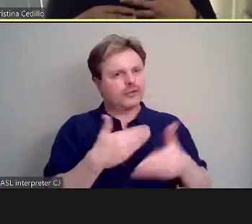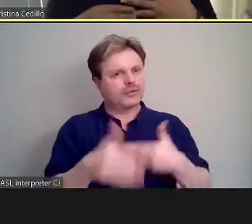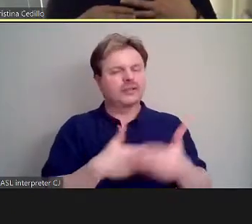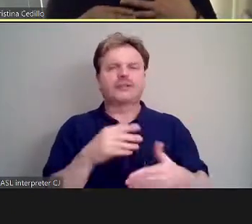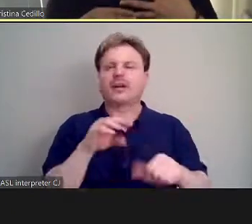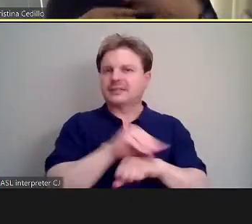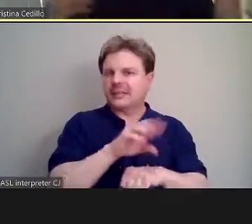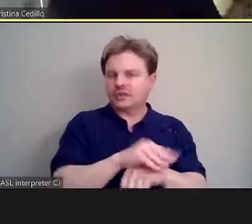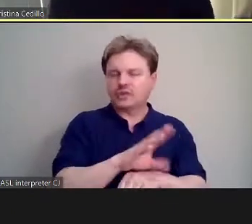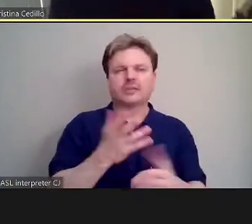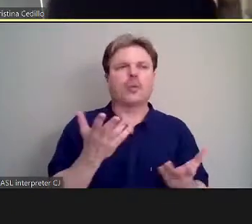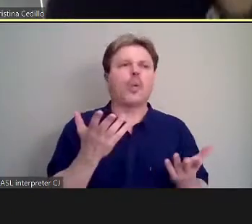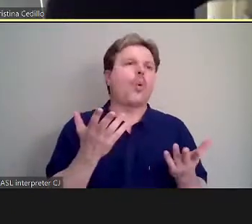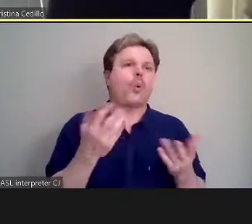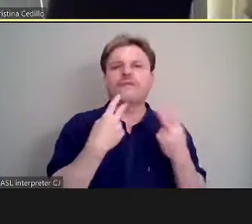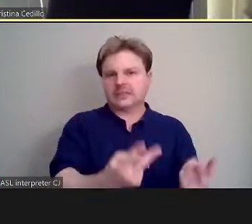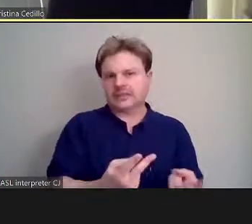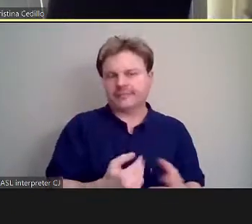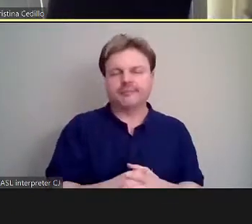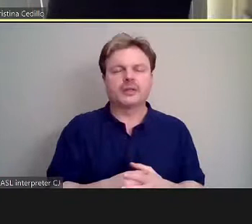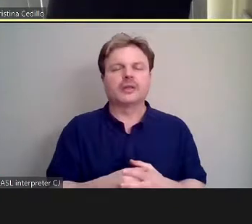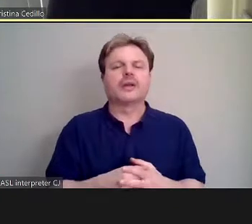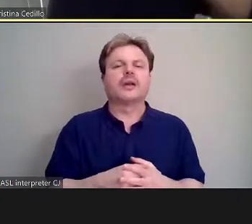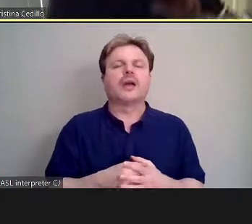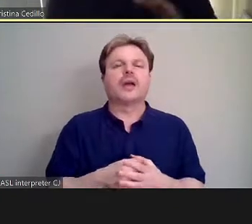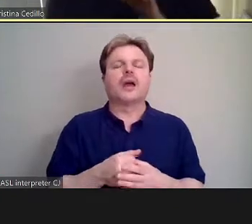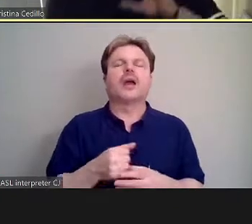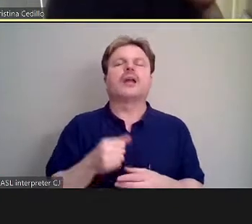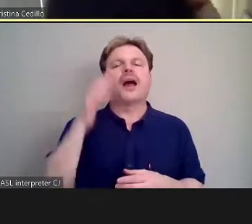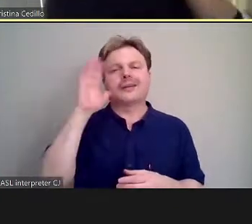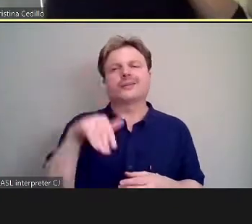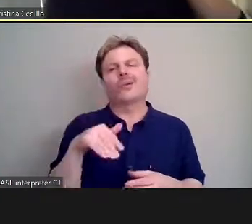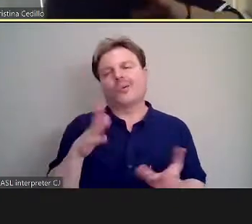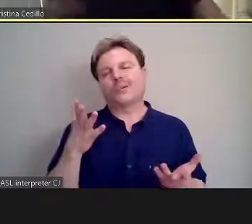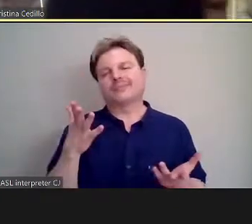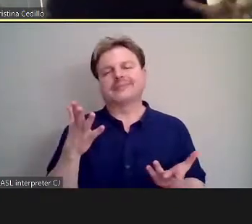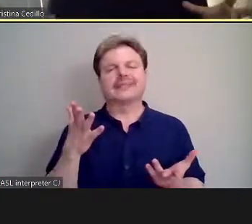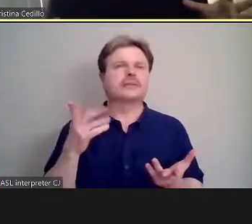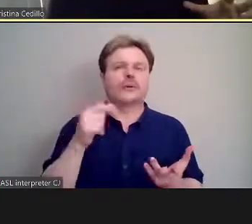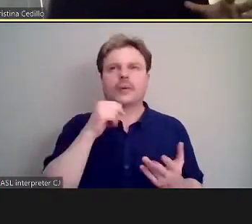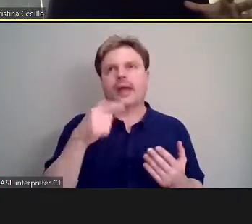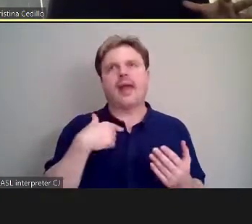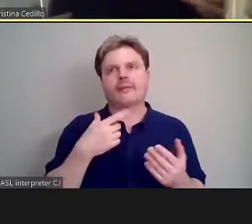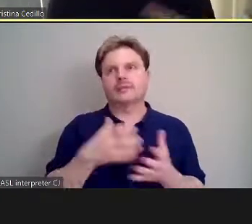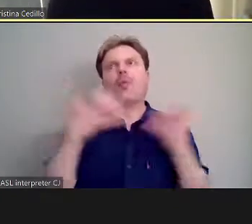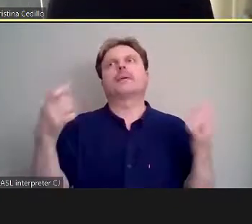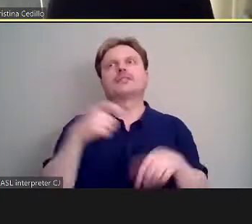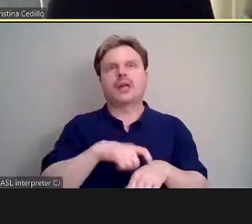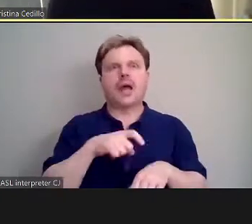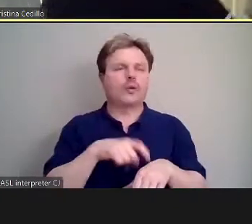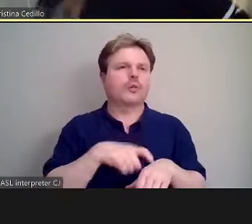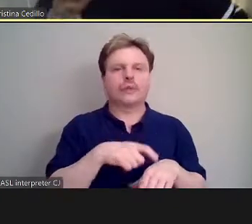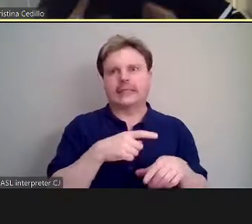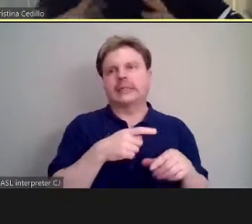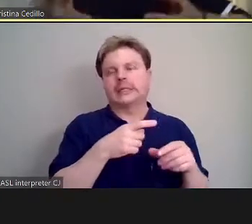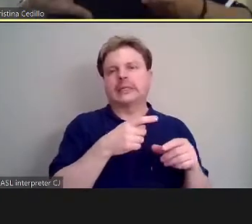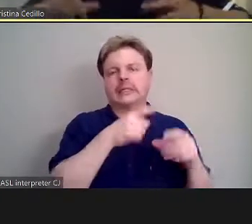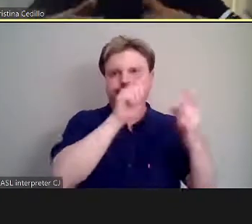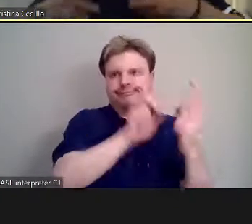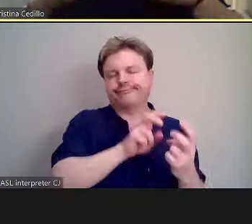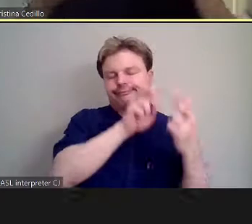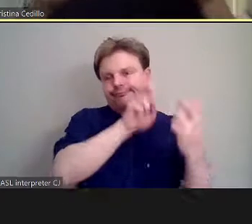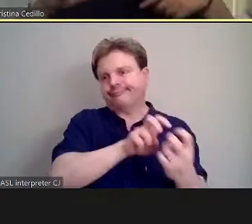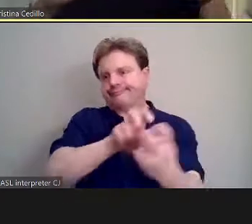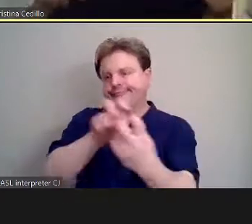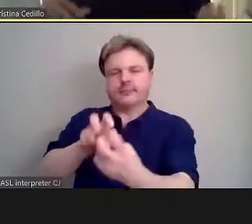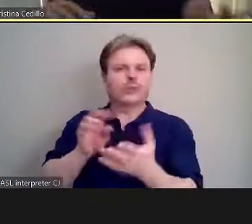consultation or visit. And I know that, of course, it's not like we have tons of time when we visit with students, but I want us to